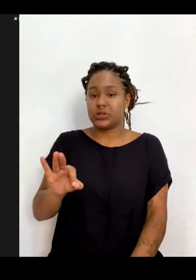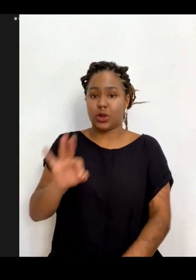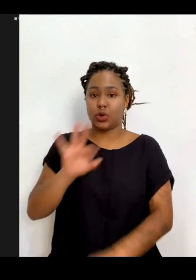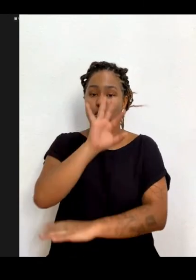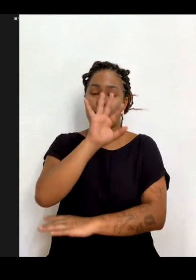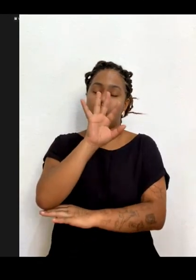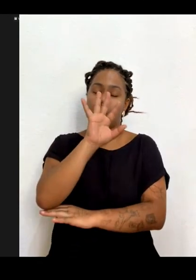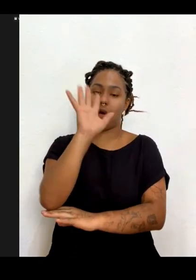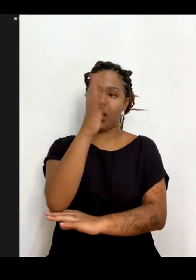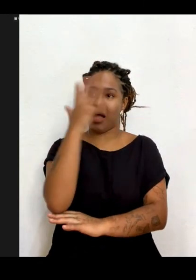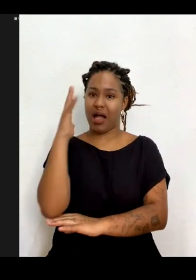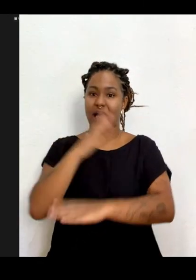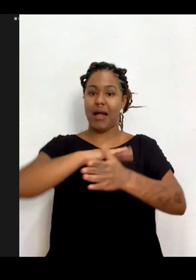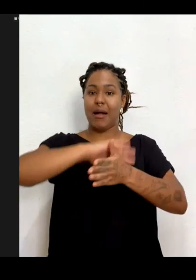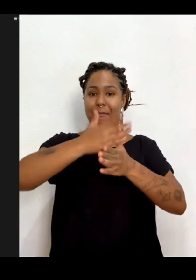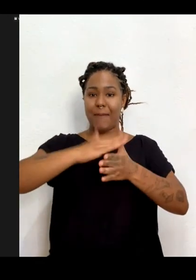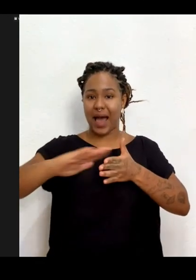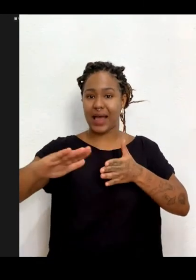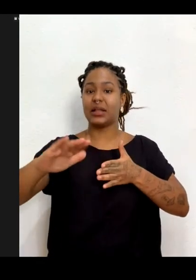is